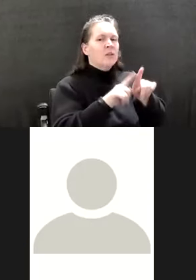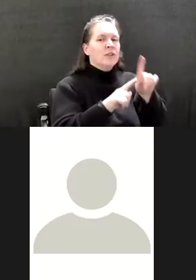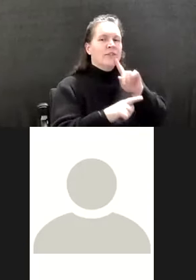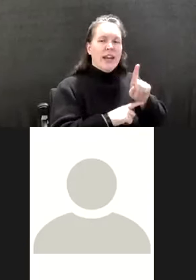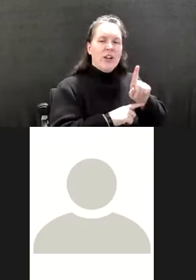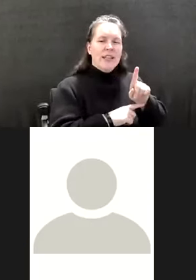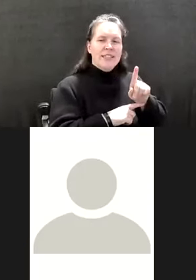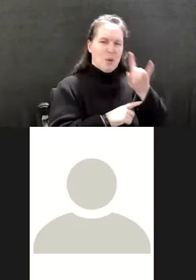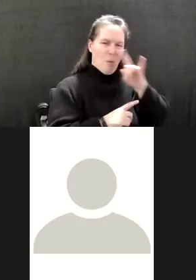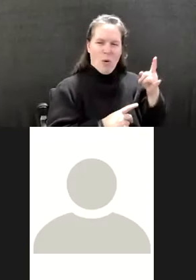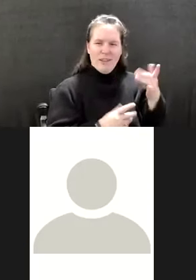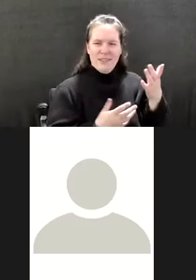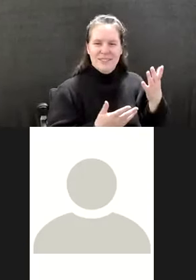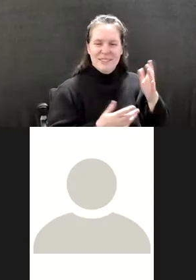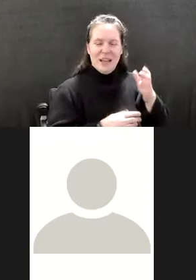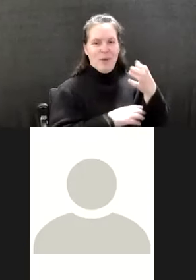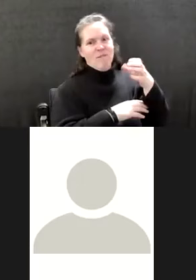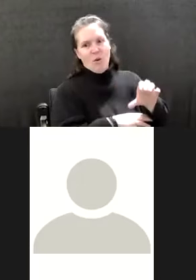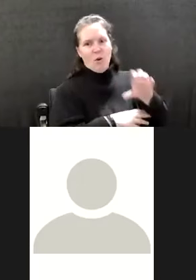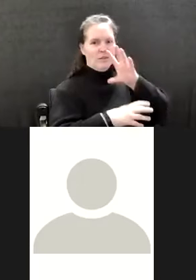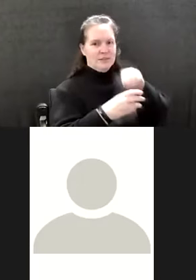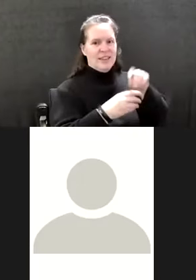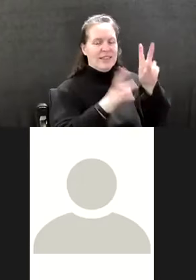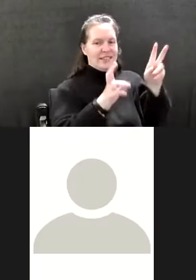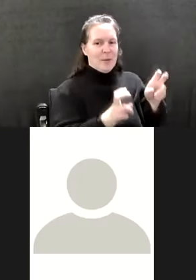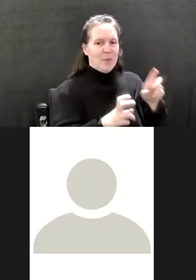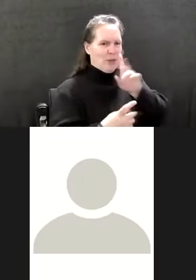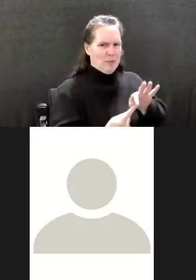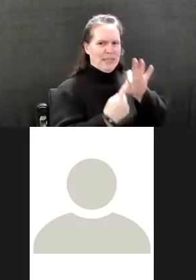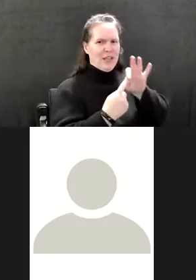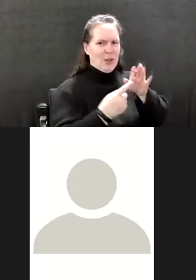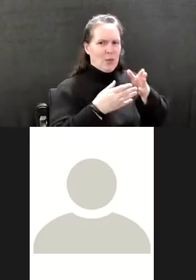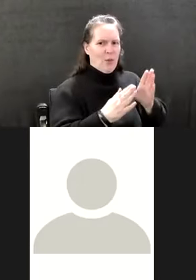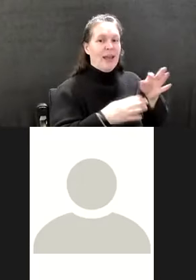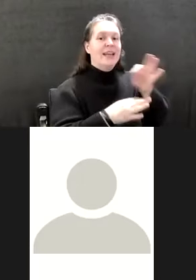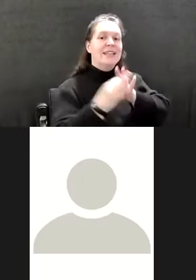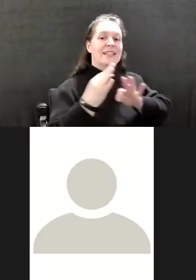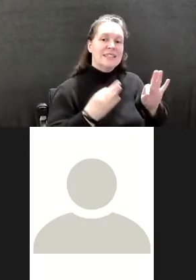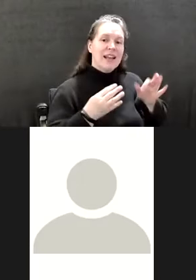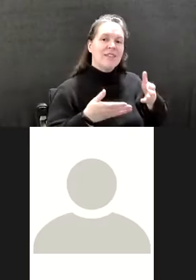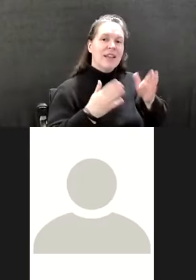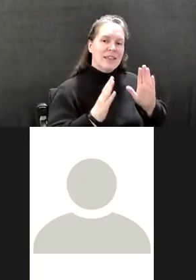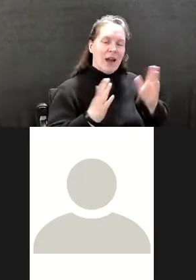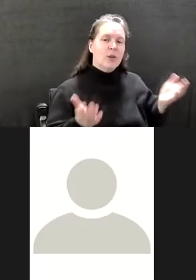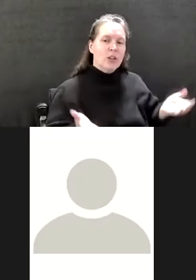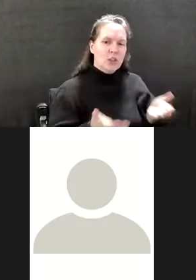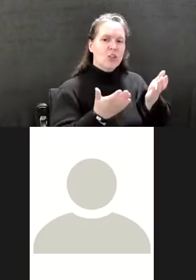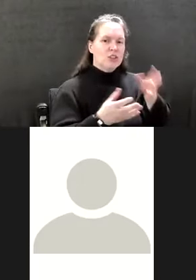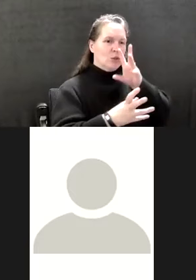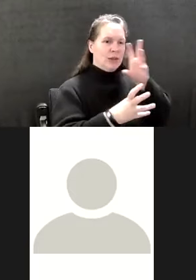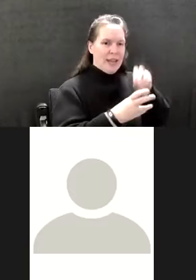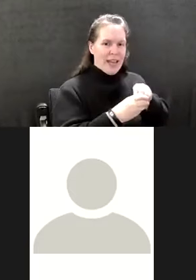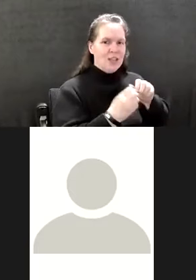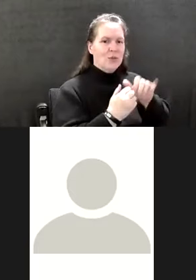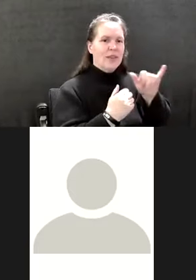kind of boring, right? Like I'm being forced to engage in this topic in a really particular way rather than being allowed and encouraged to engage with it